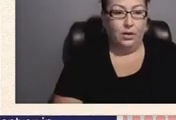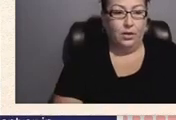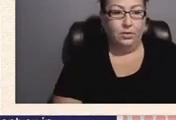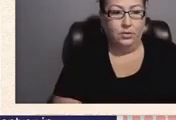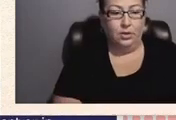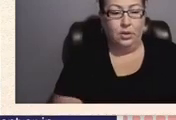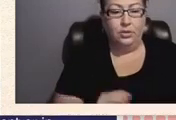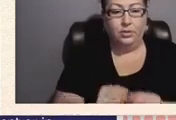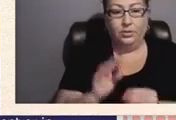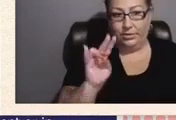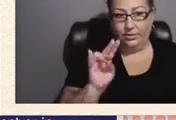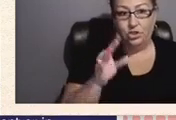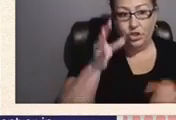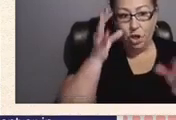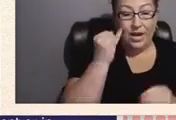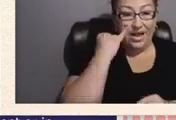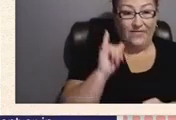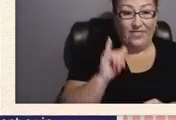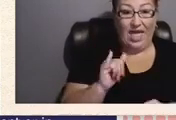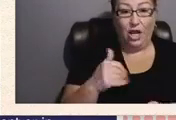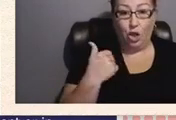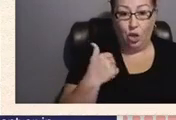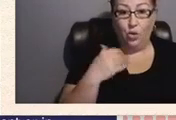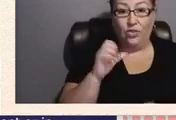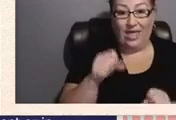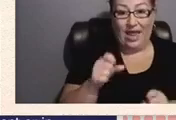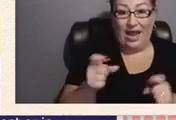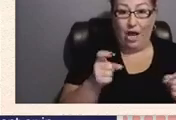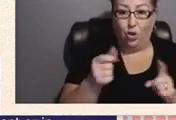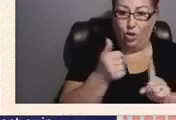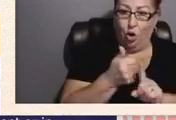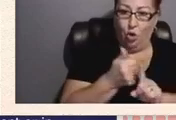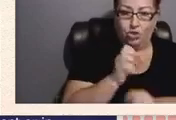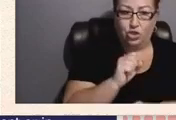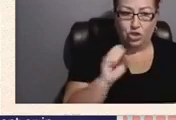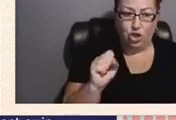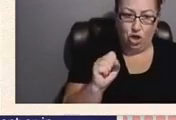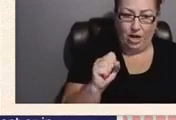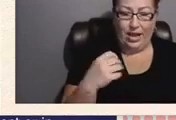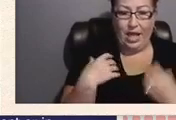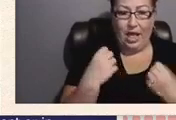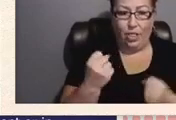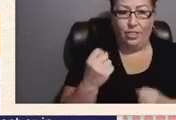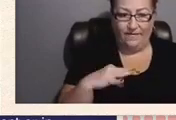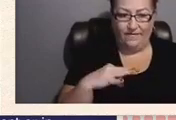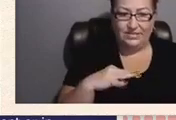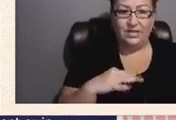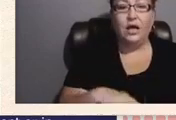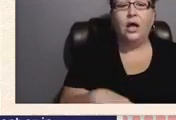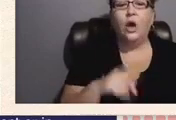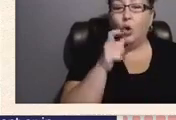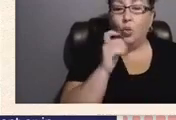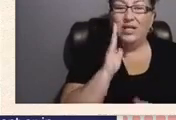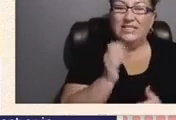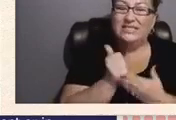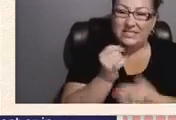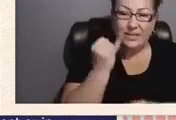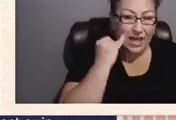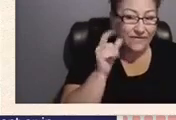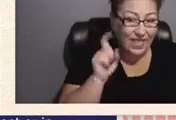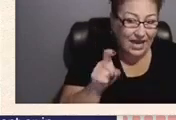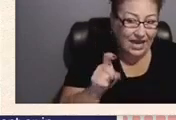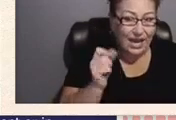7. Determine if that individual youth can handle their own Social Security and health benefits and who will assist them if they need